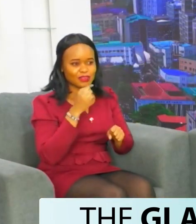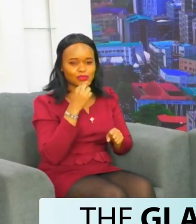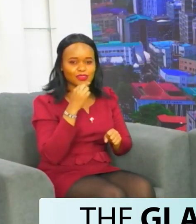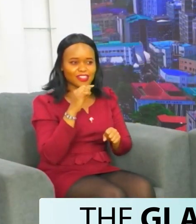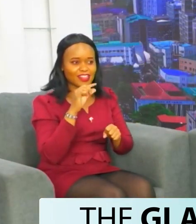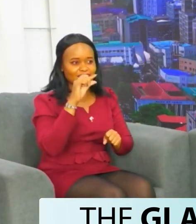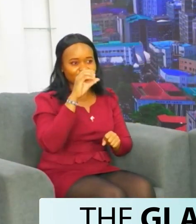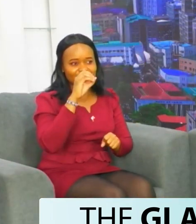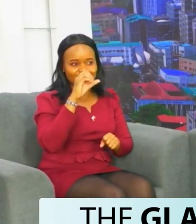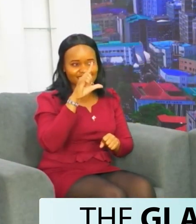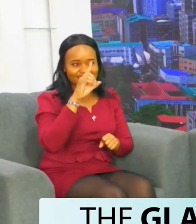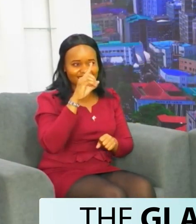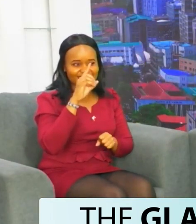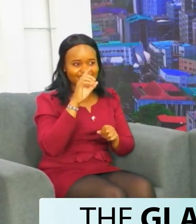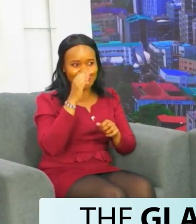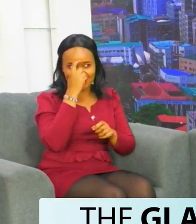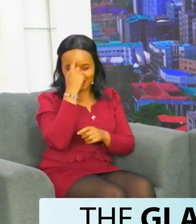Because we have a lot of gold